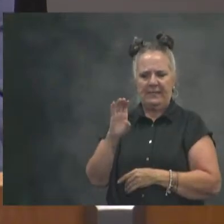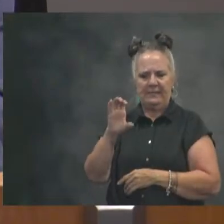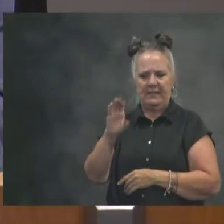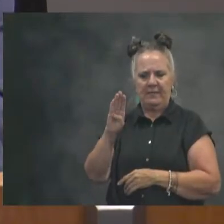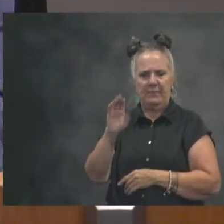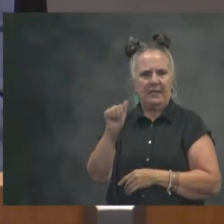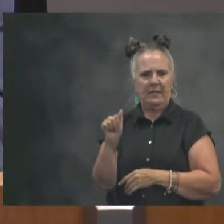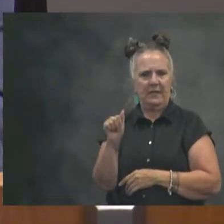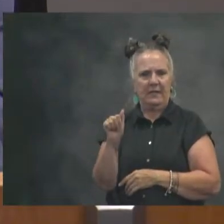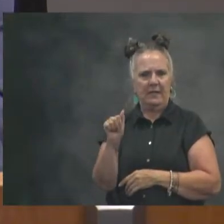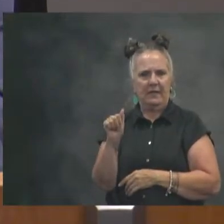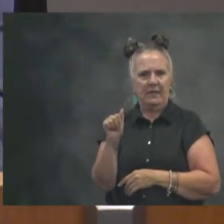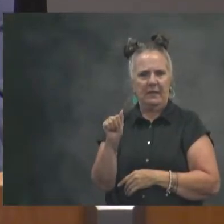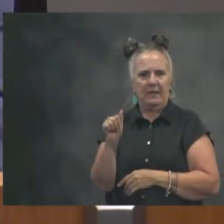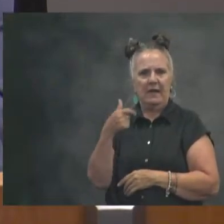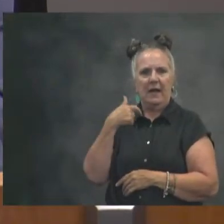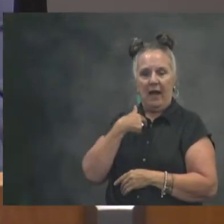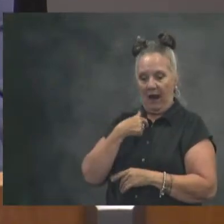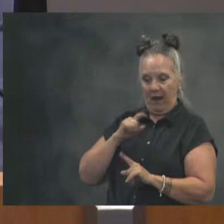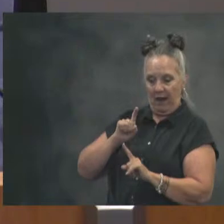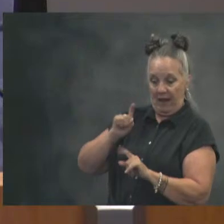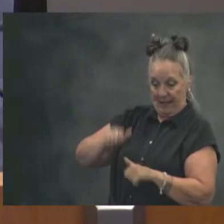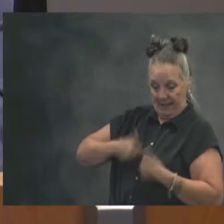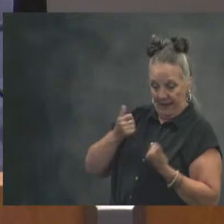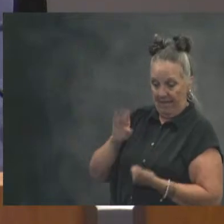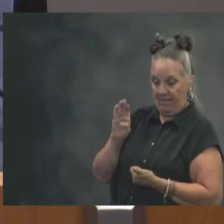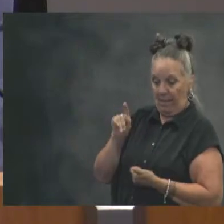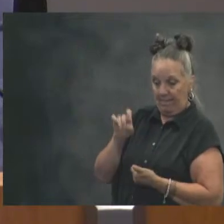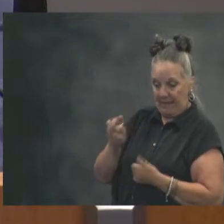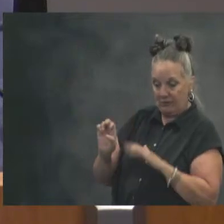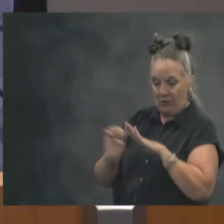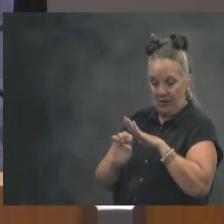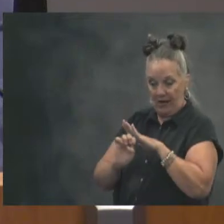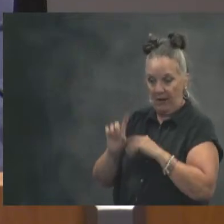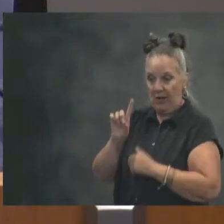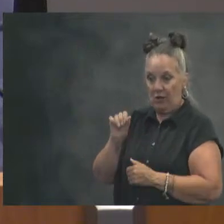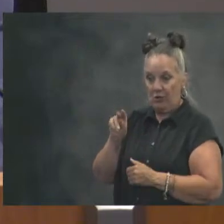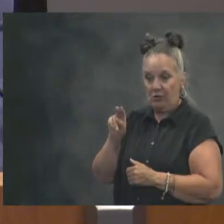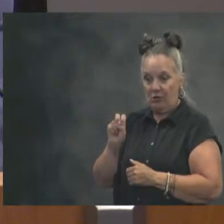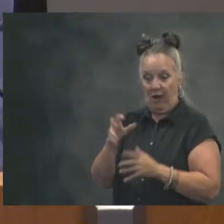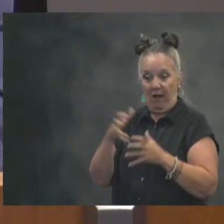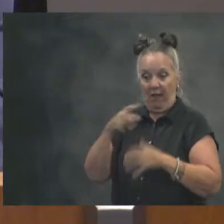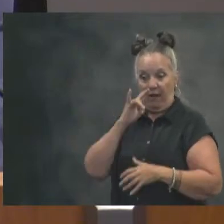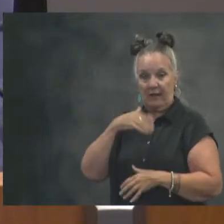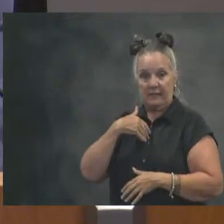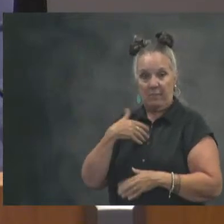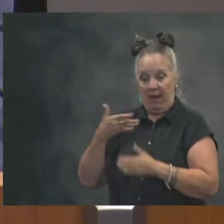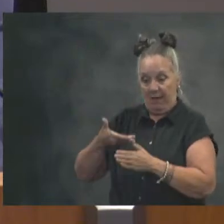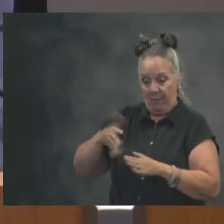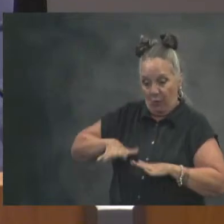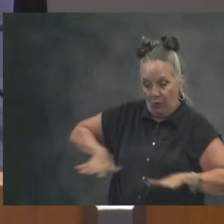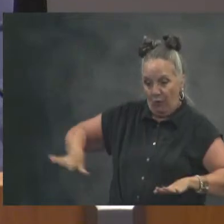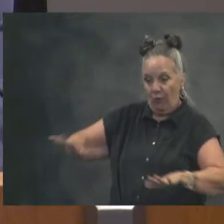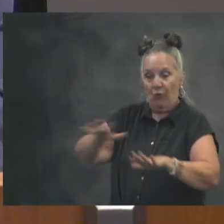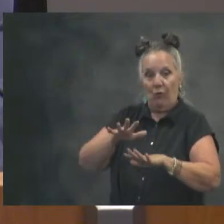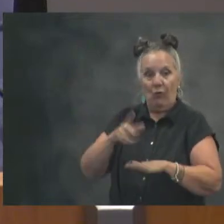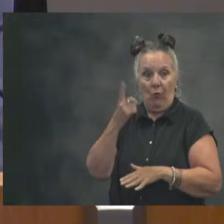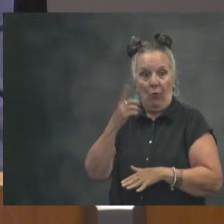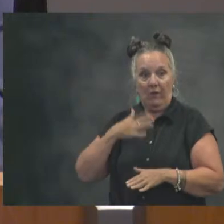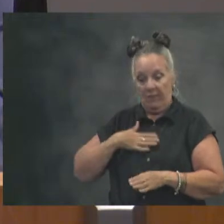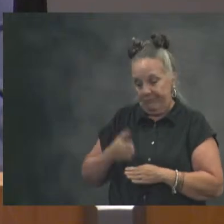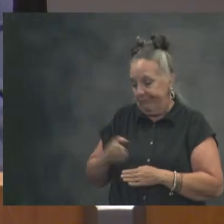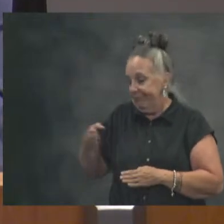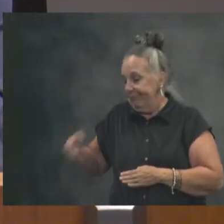with you, I live in the Bester Elementary zone, and there's a lot of kids in my neighborhood, and one of them is even my